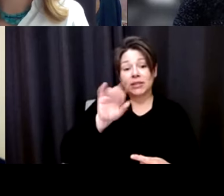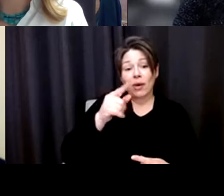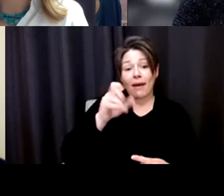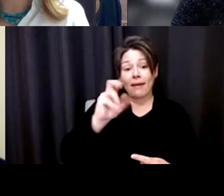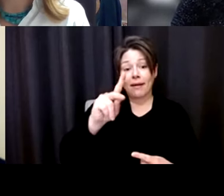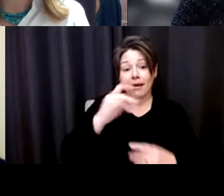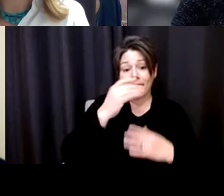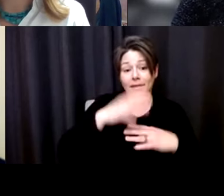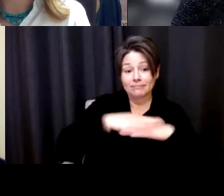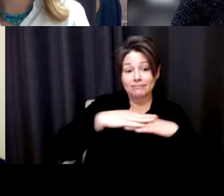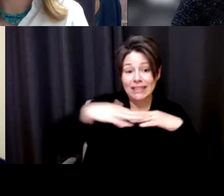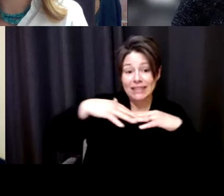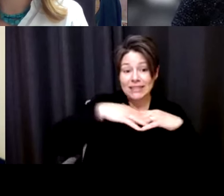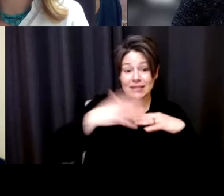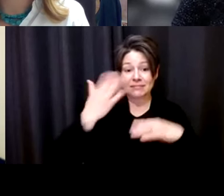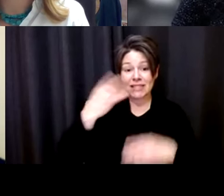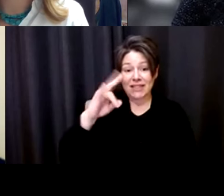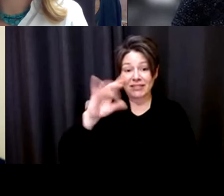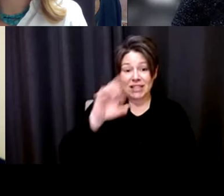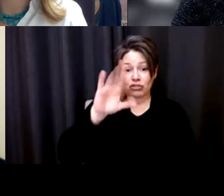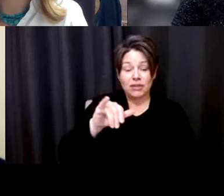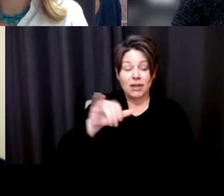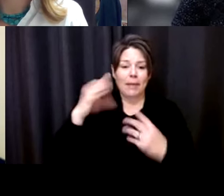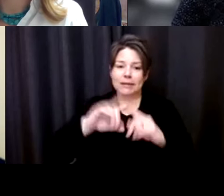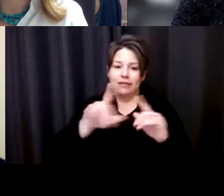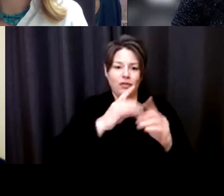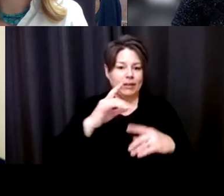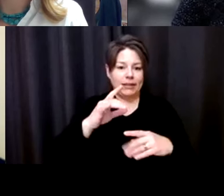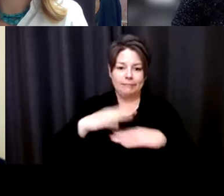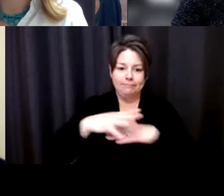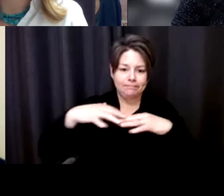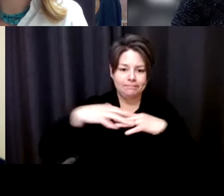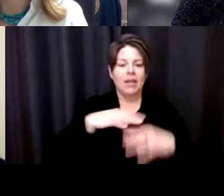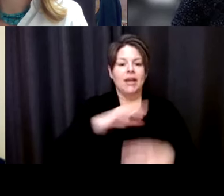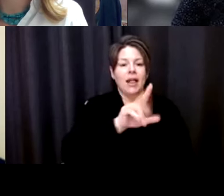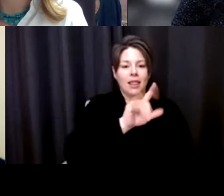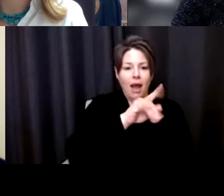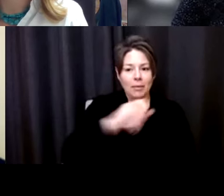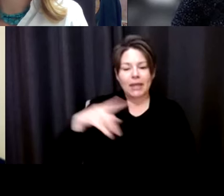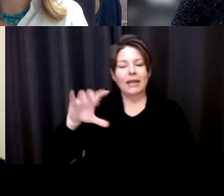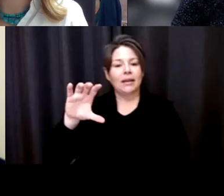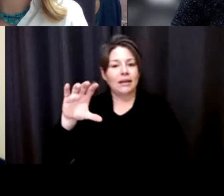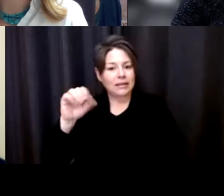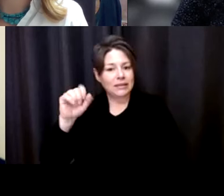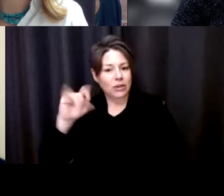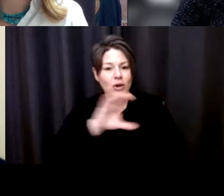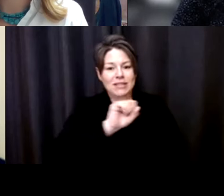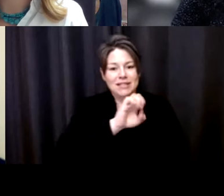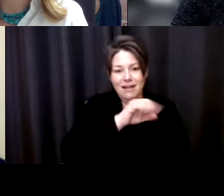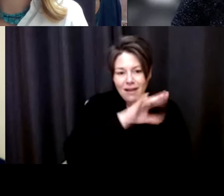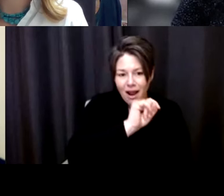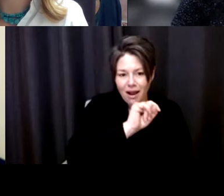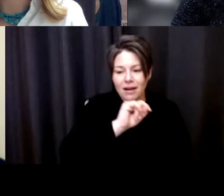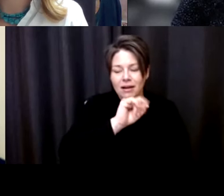17th century, this land was home to the Lenape, Nanticoke, Piscataway, Seneca,